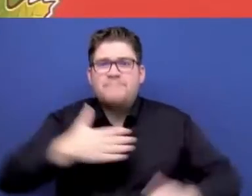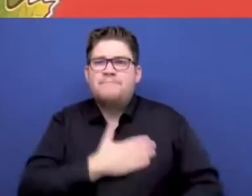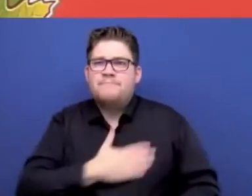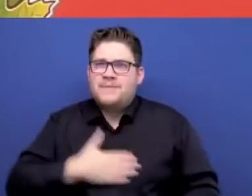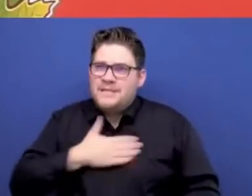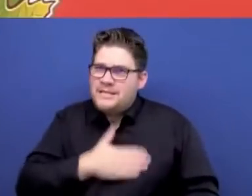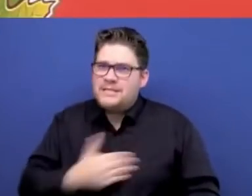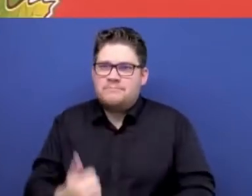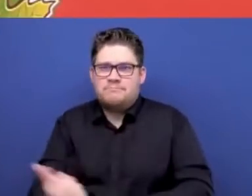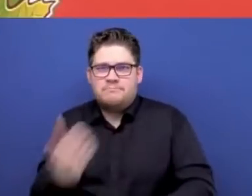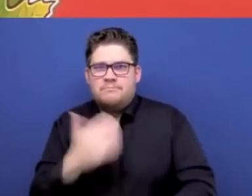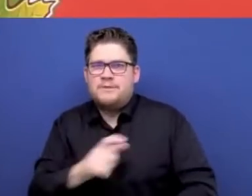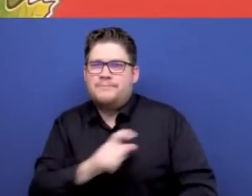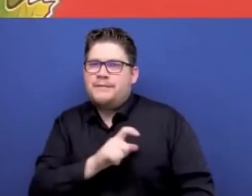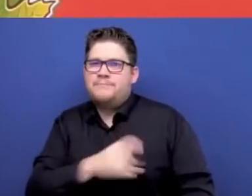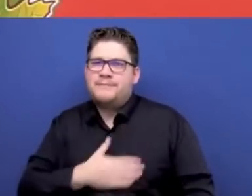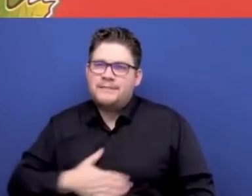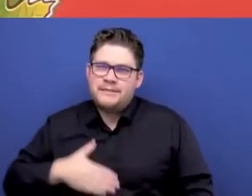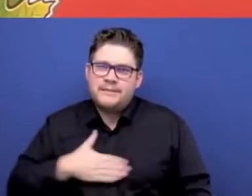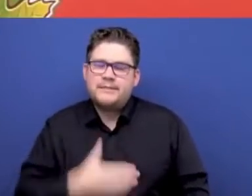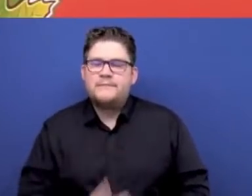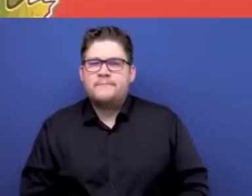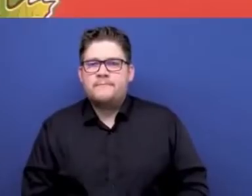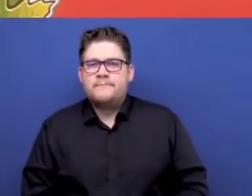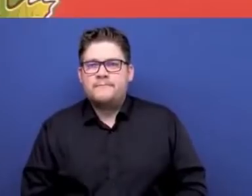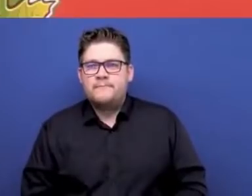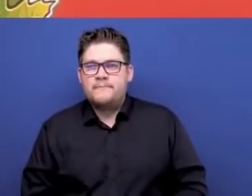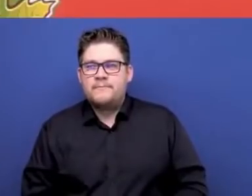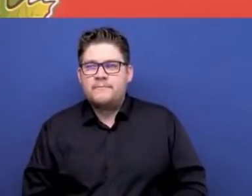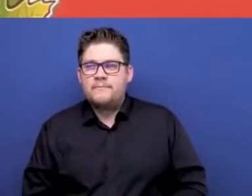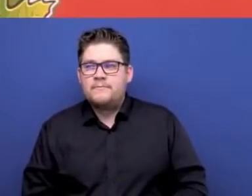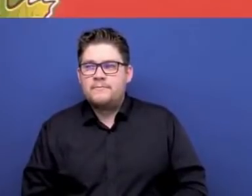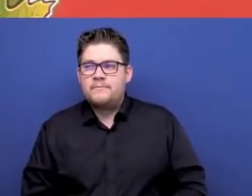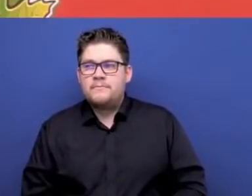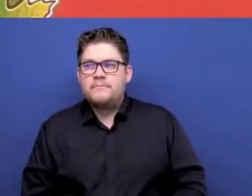For the next question, we go to Brennan Phillips, Penticton Western News.